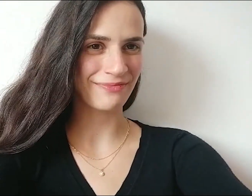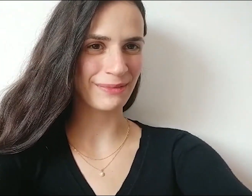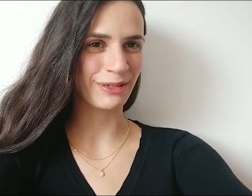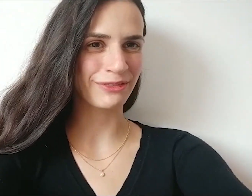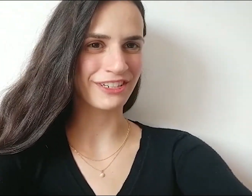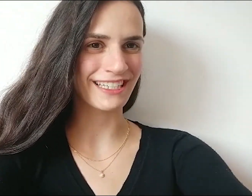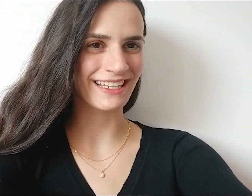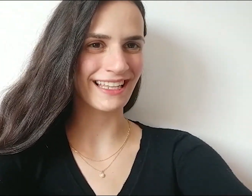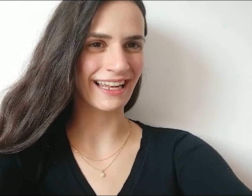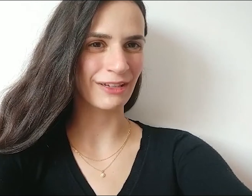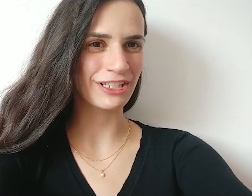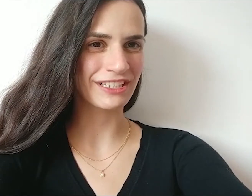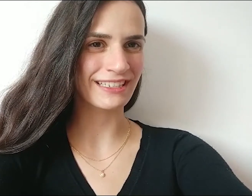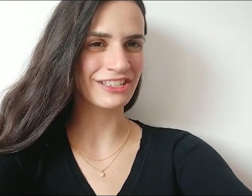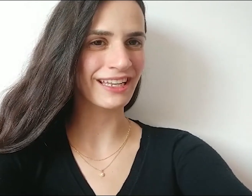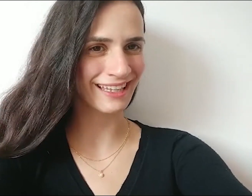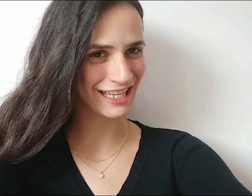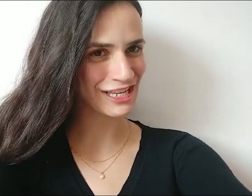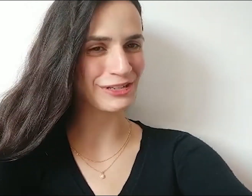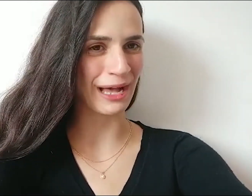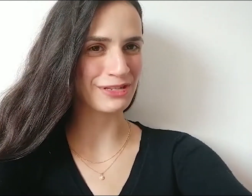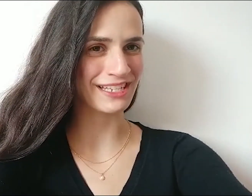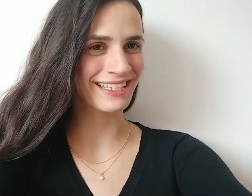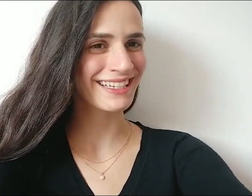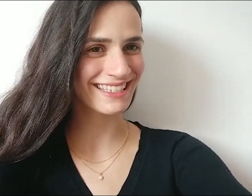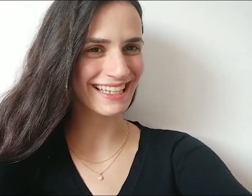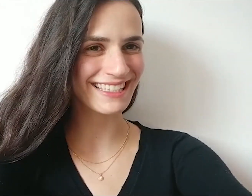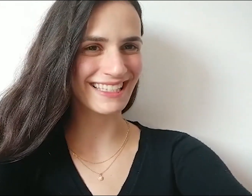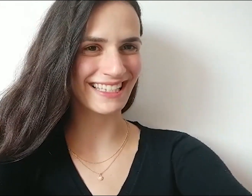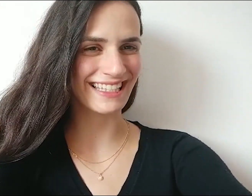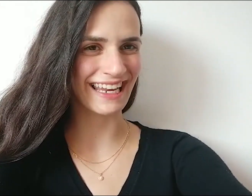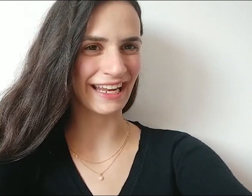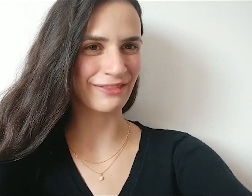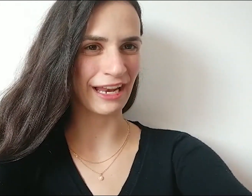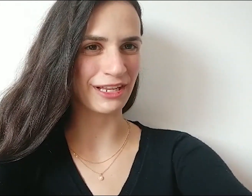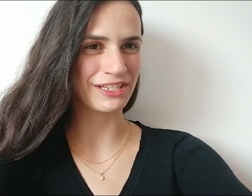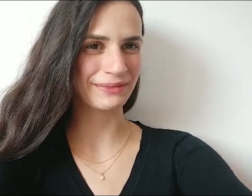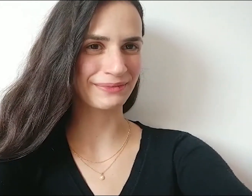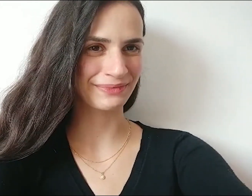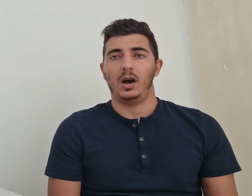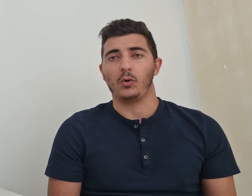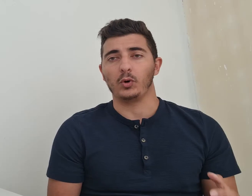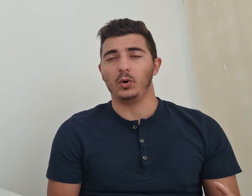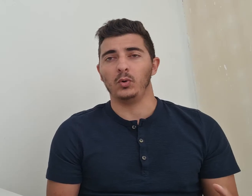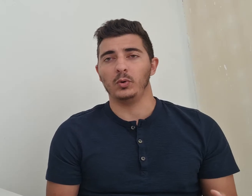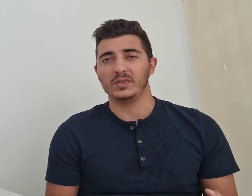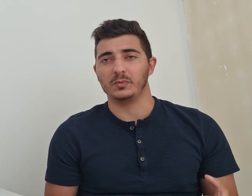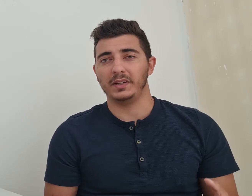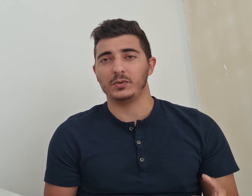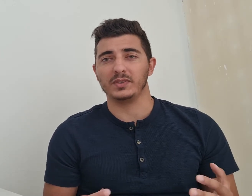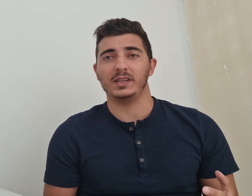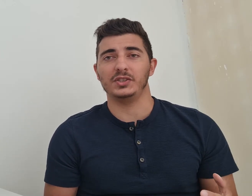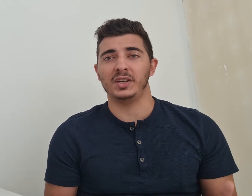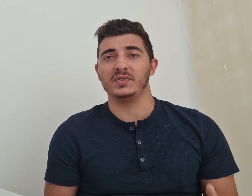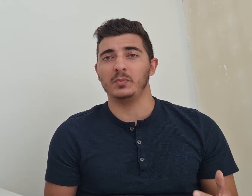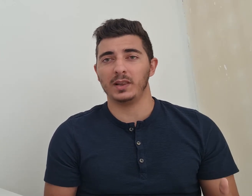that deaf people prefer sign language translation in addition to captions since this is their native language. Our goal was to